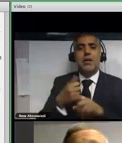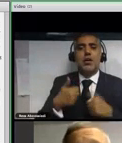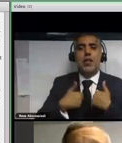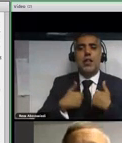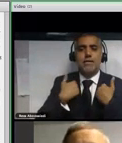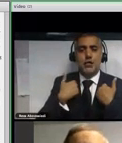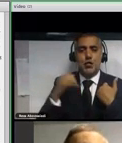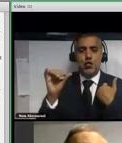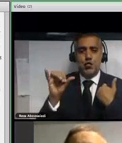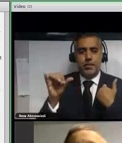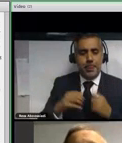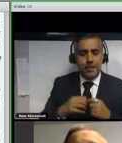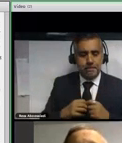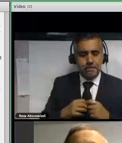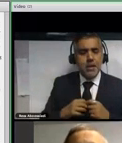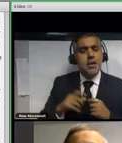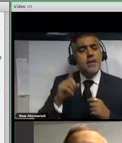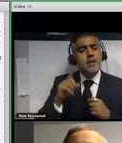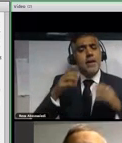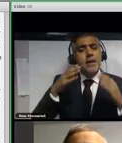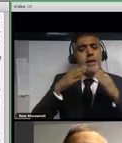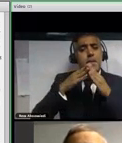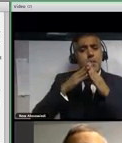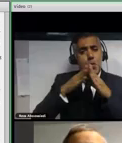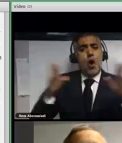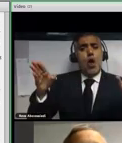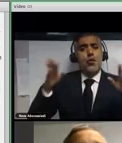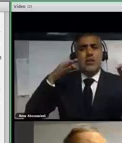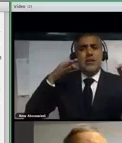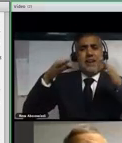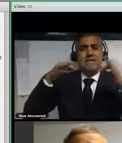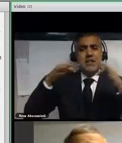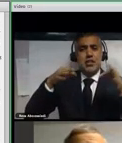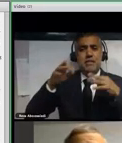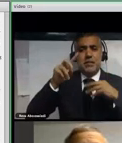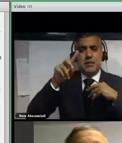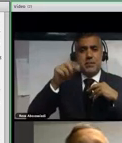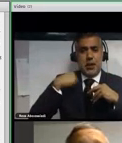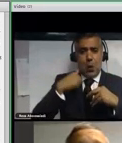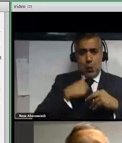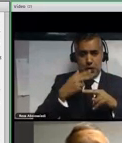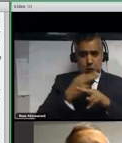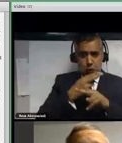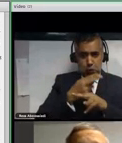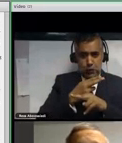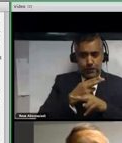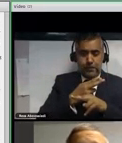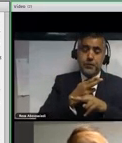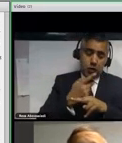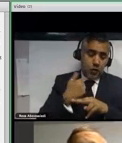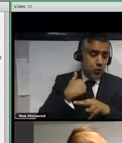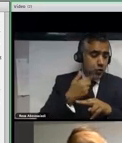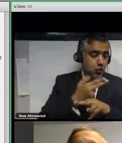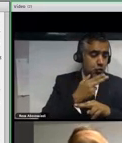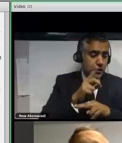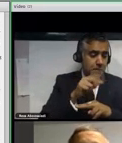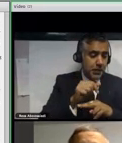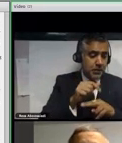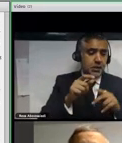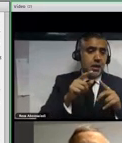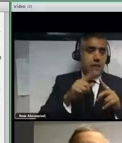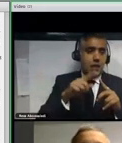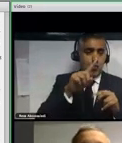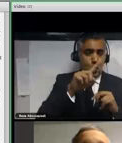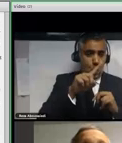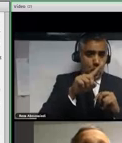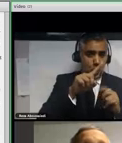matter of fact, the broader definition of disability we use, as we use a definition of disability that gets us from 1 or